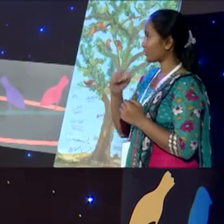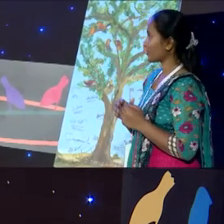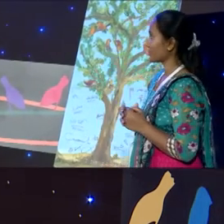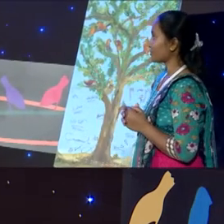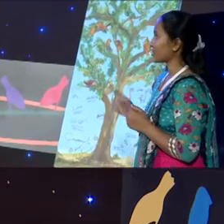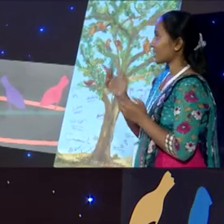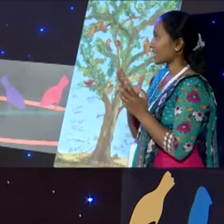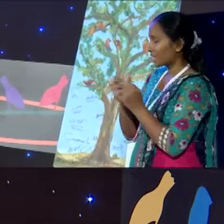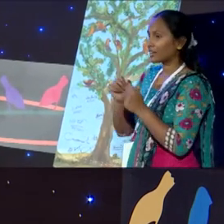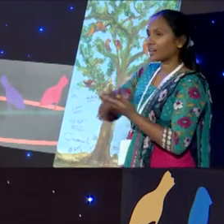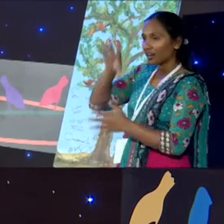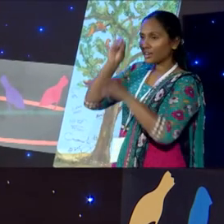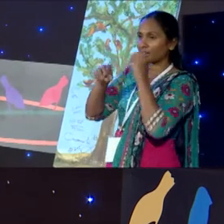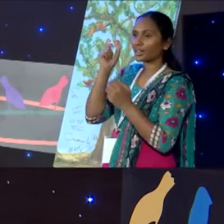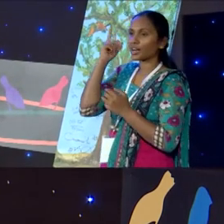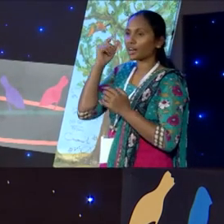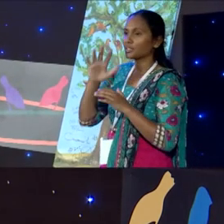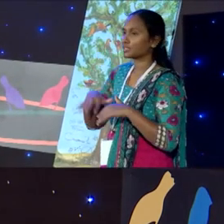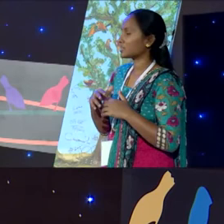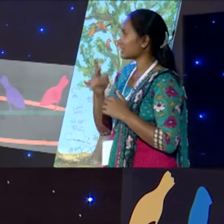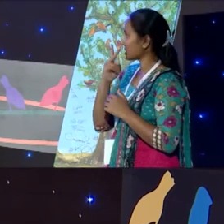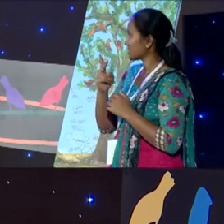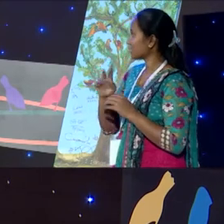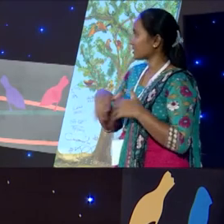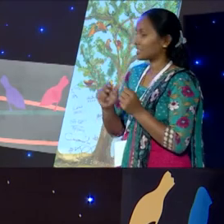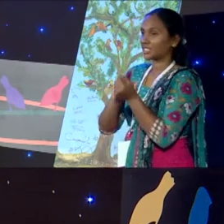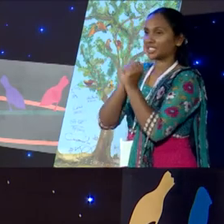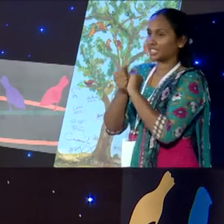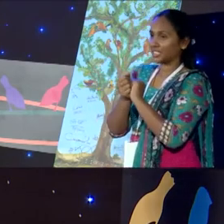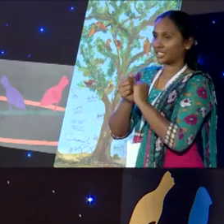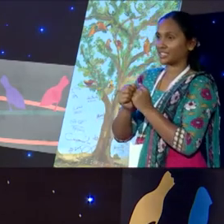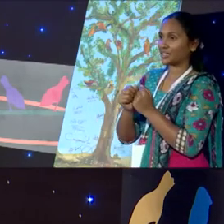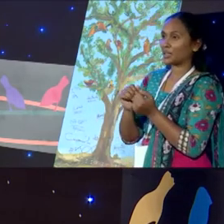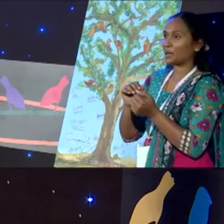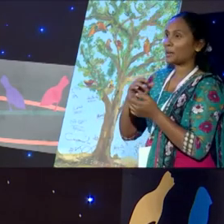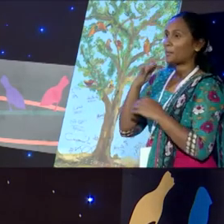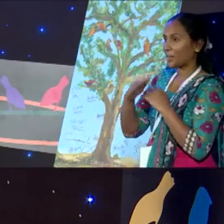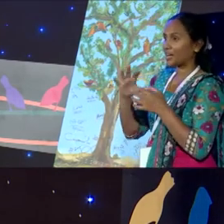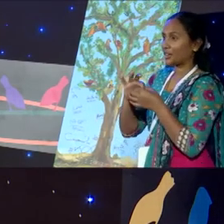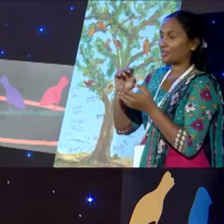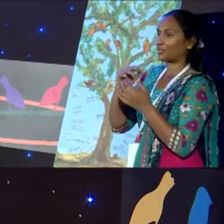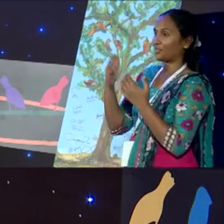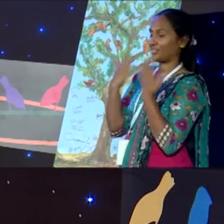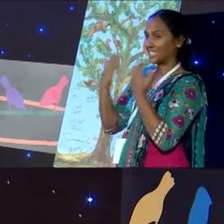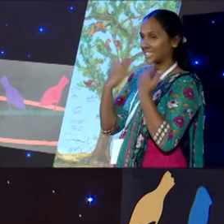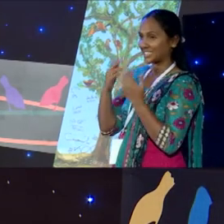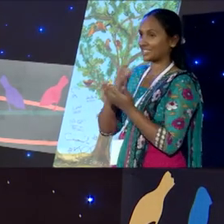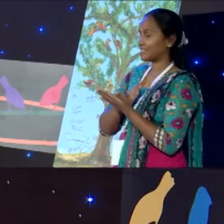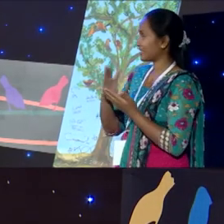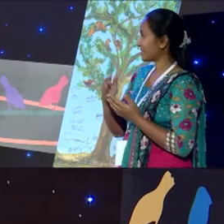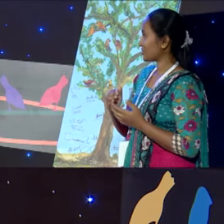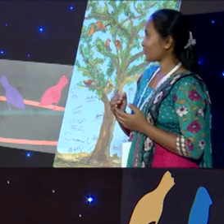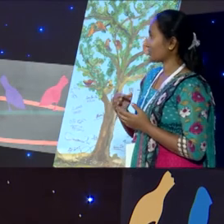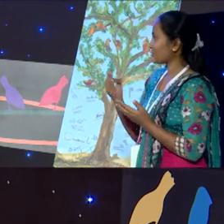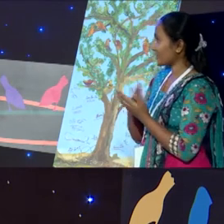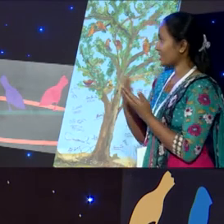literally learn and understand and see. It was a change. It was a breath of fresh air. I'm coming from the other side. It's boring to just go on a coffee and